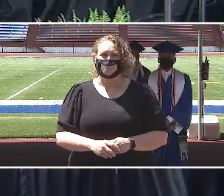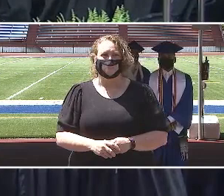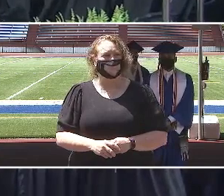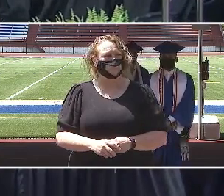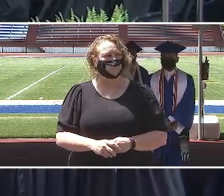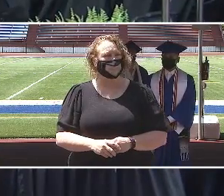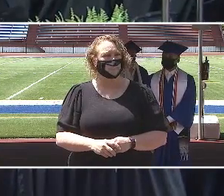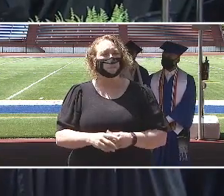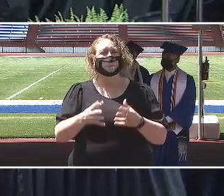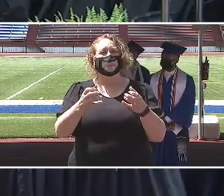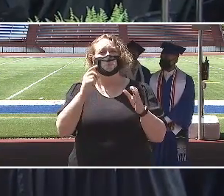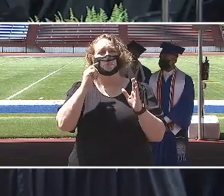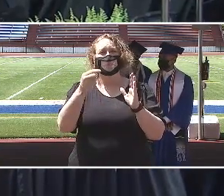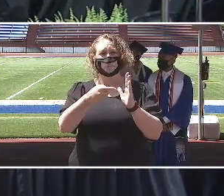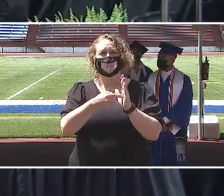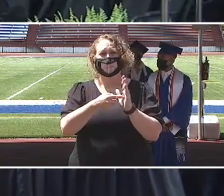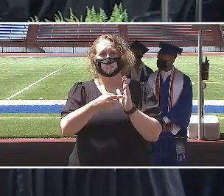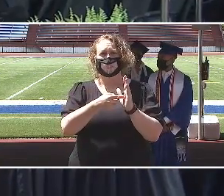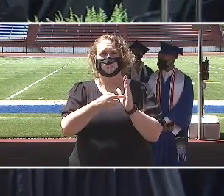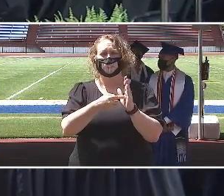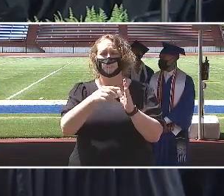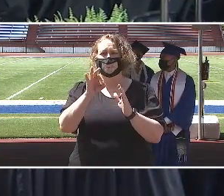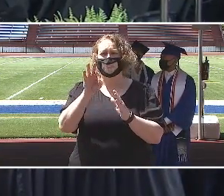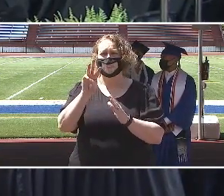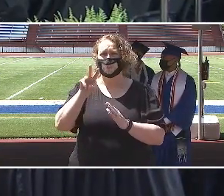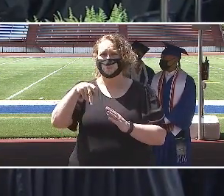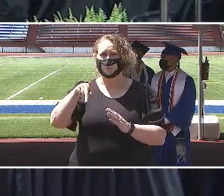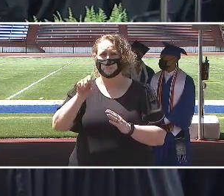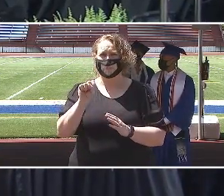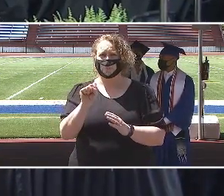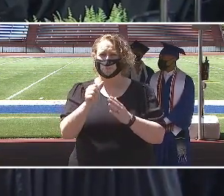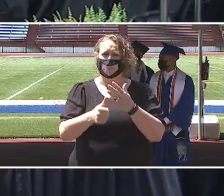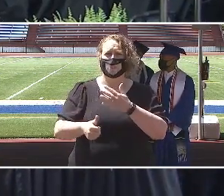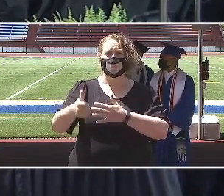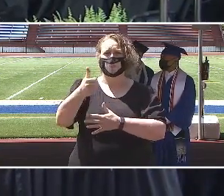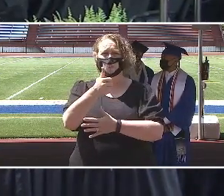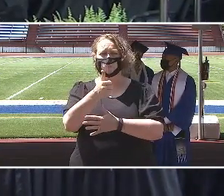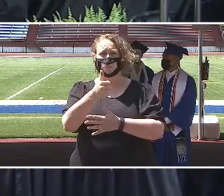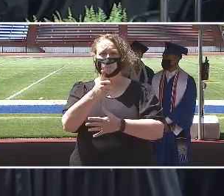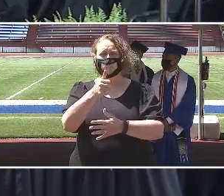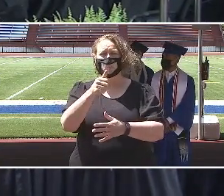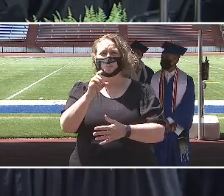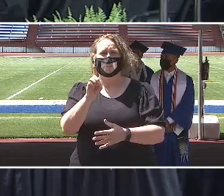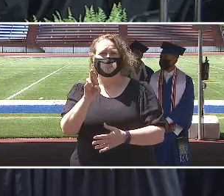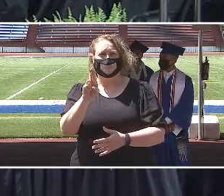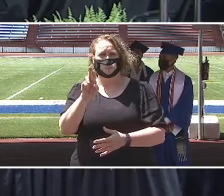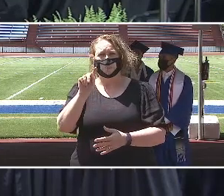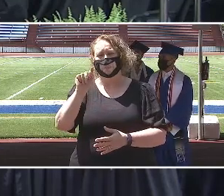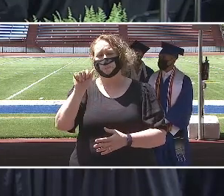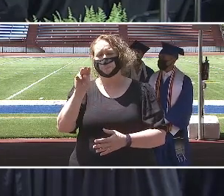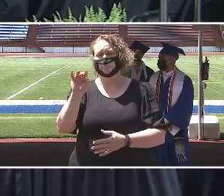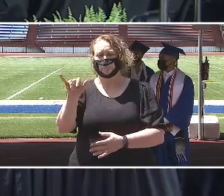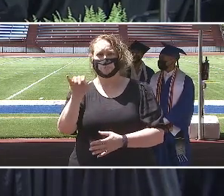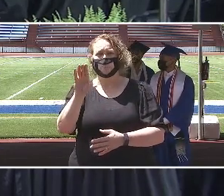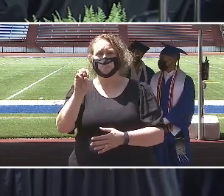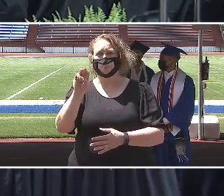I would like to acknowledge Federal Way Public School Superintendent Dr. Tammy Campbell.